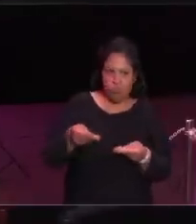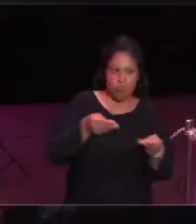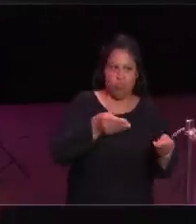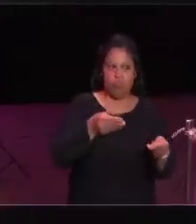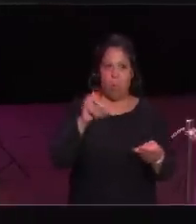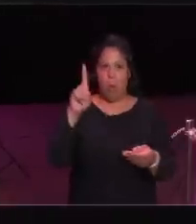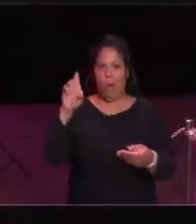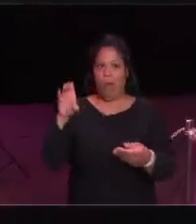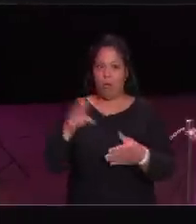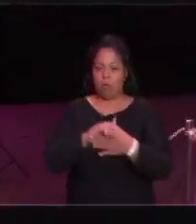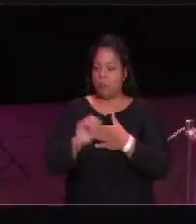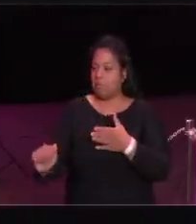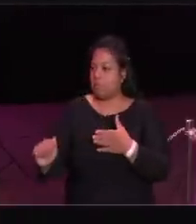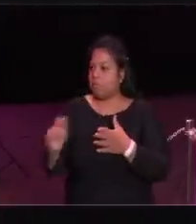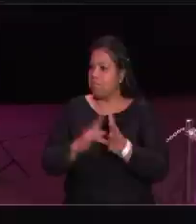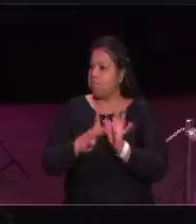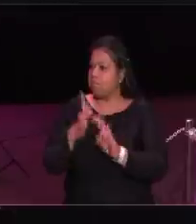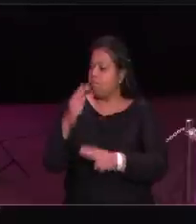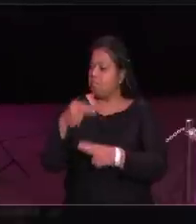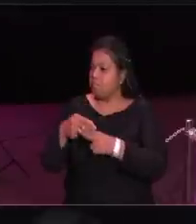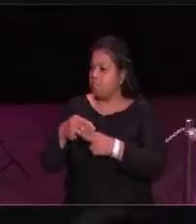In Jesus' name.